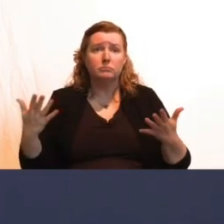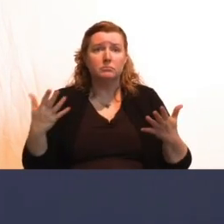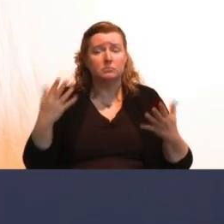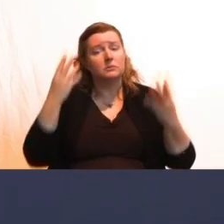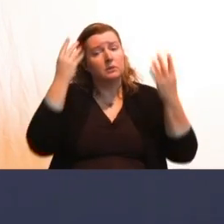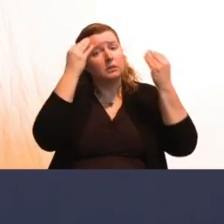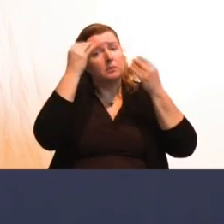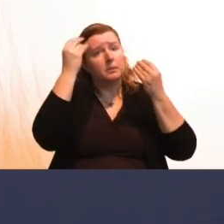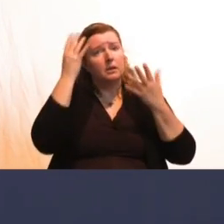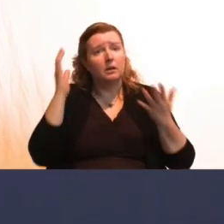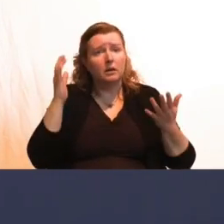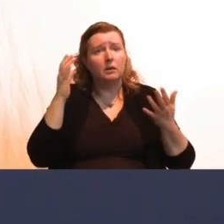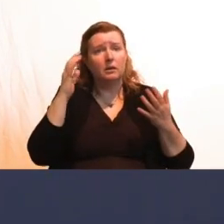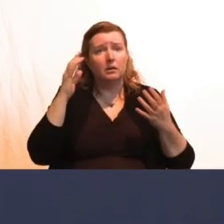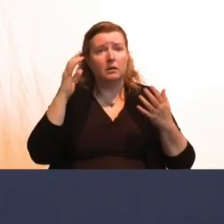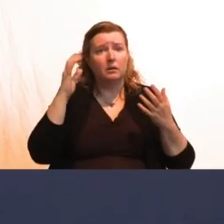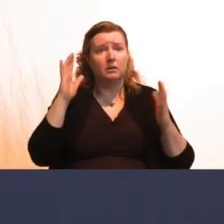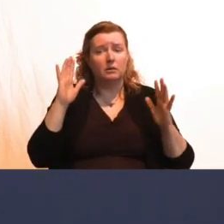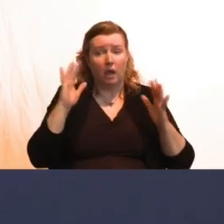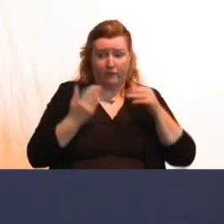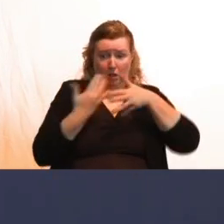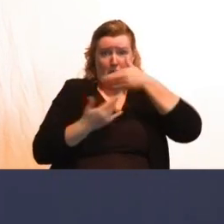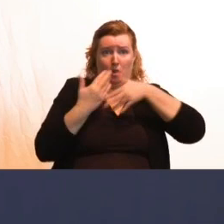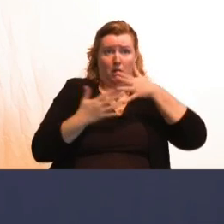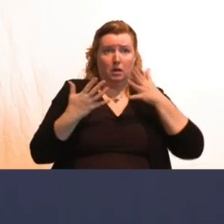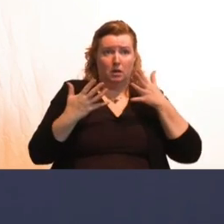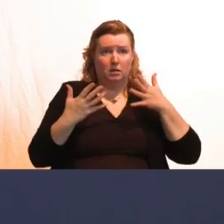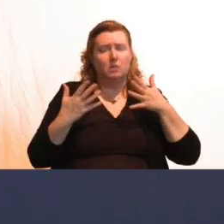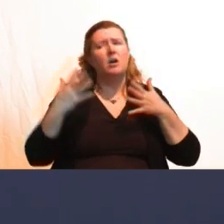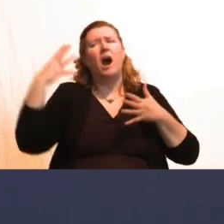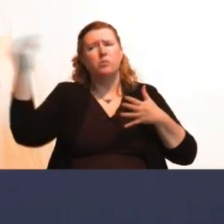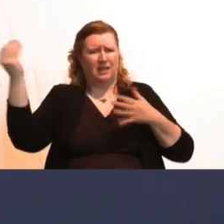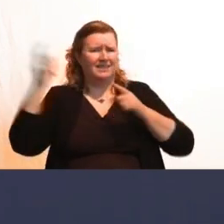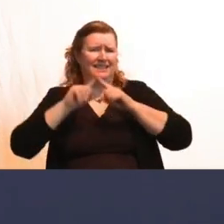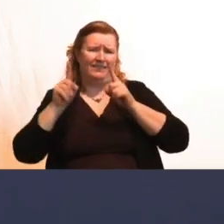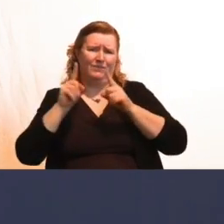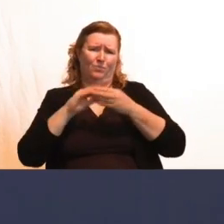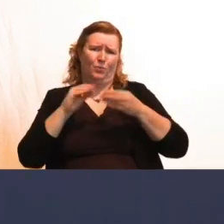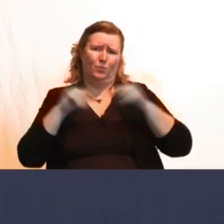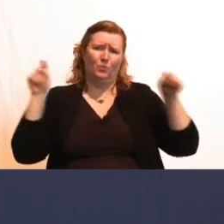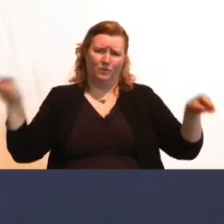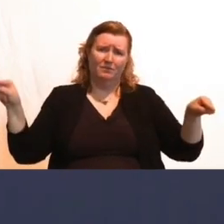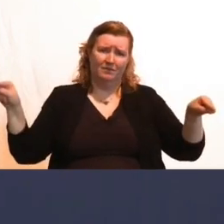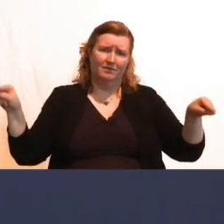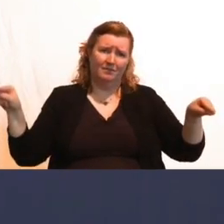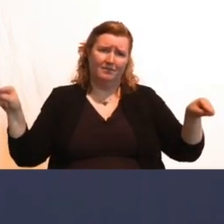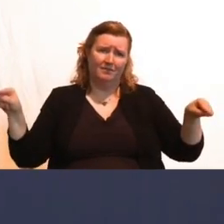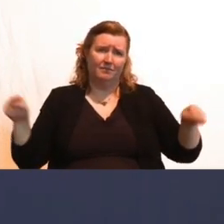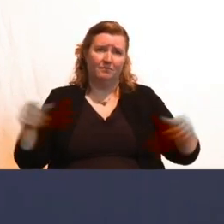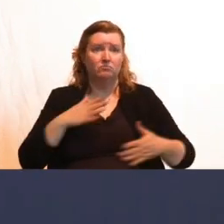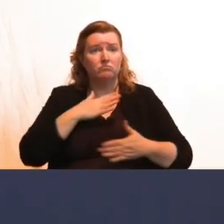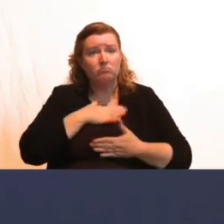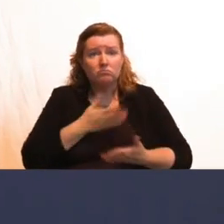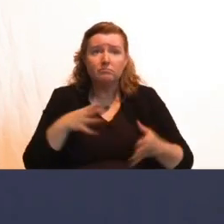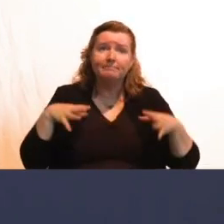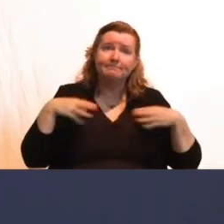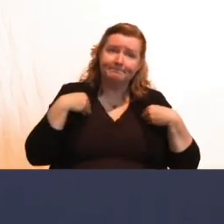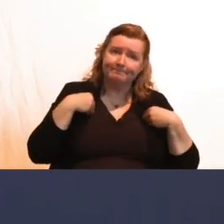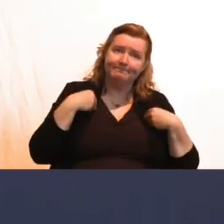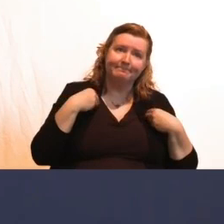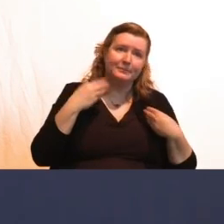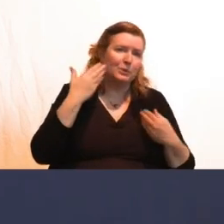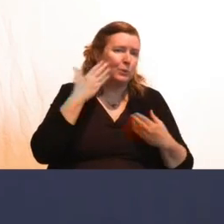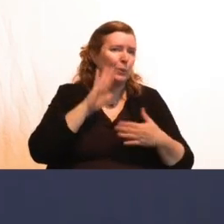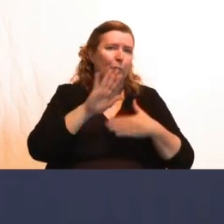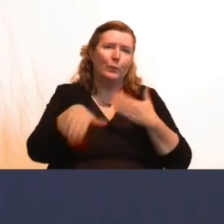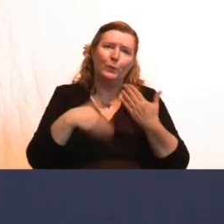willingness to accept that we don't know all that we don't know on this thing, and that we're going to try to